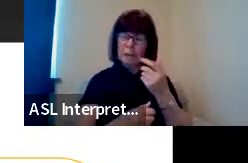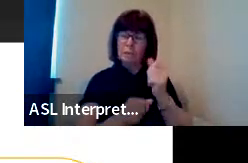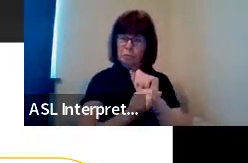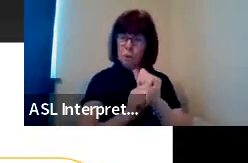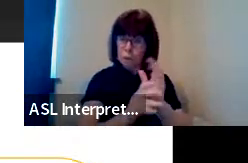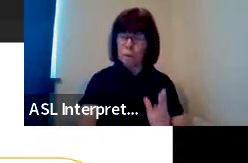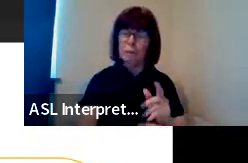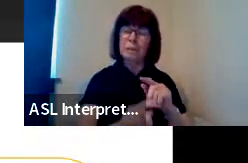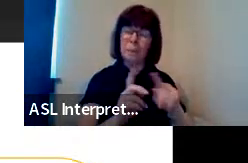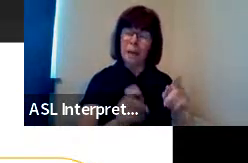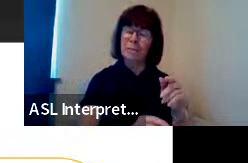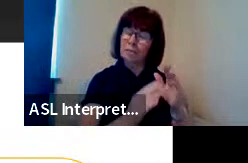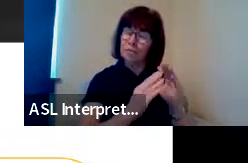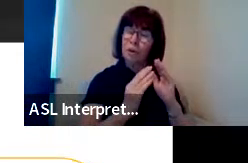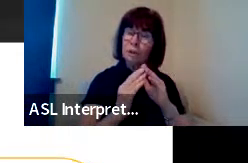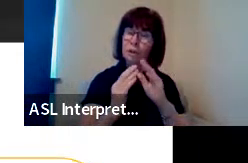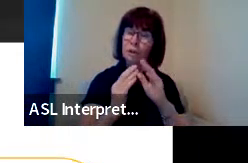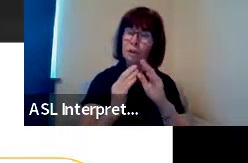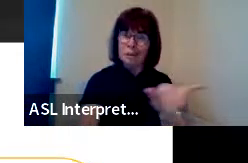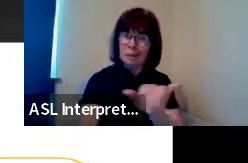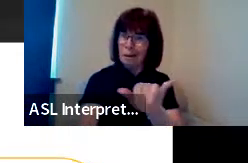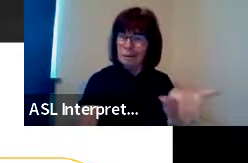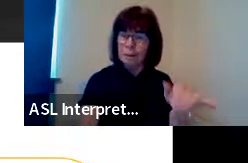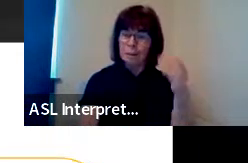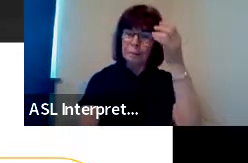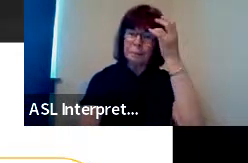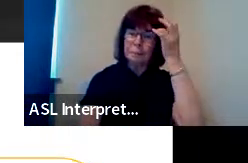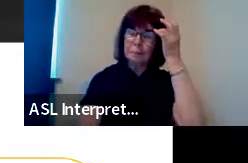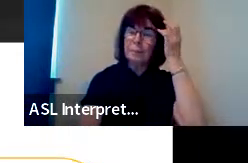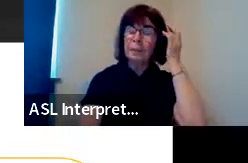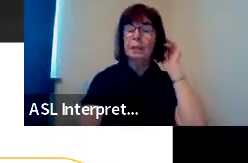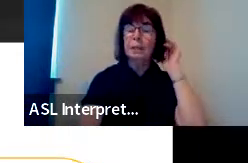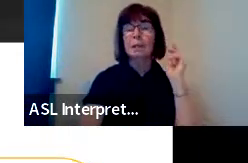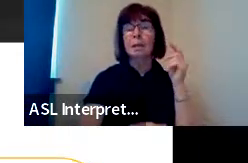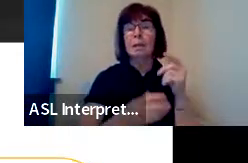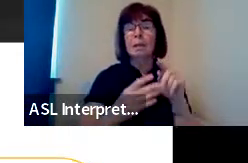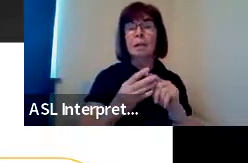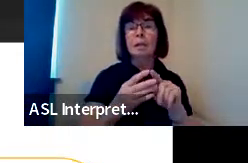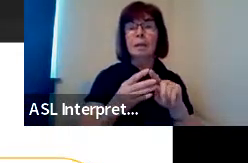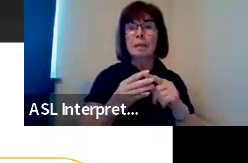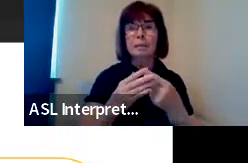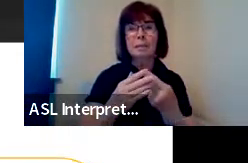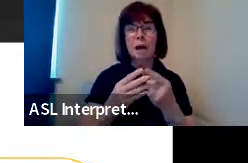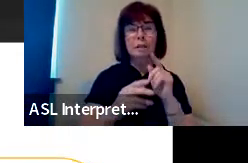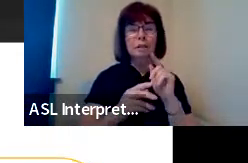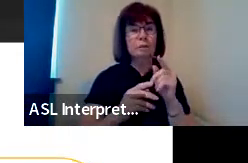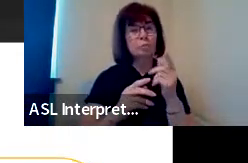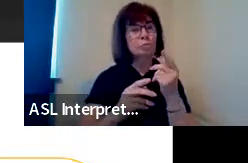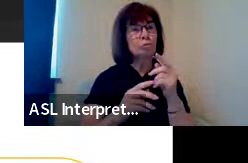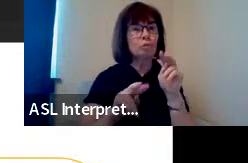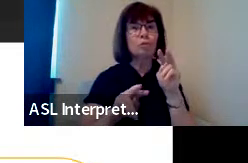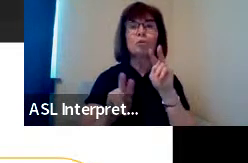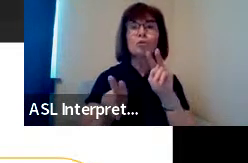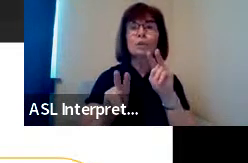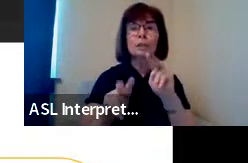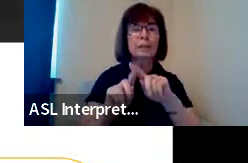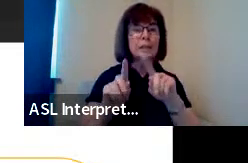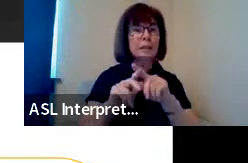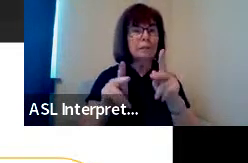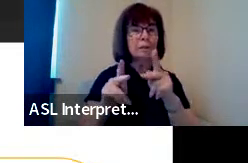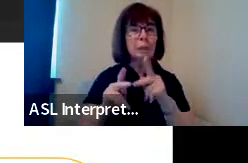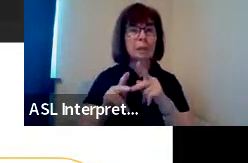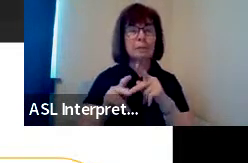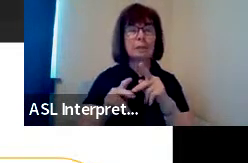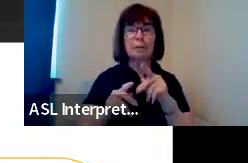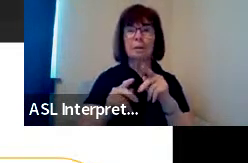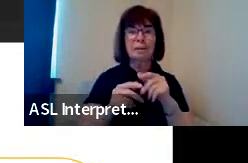members, because now they begin to look in other sites, but sometimes other testing sites are far away from where